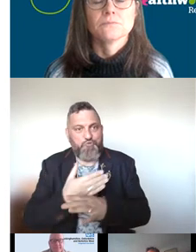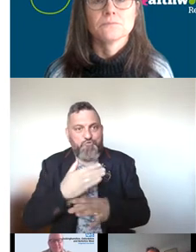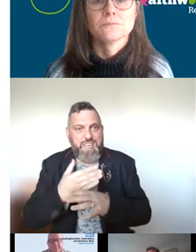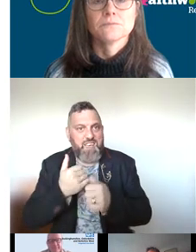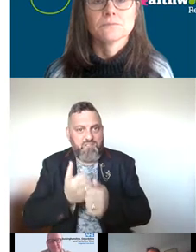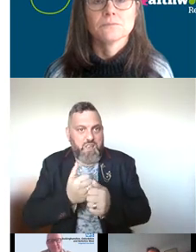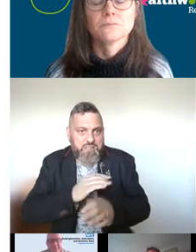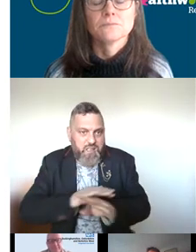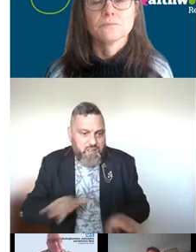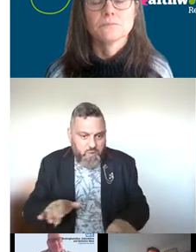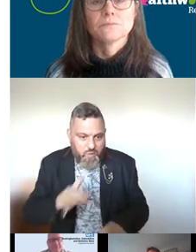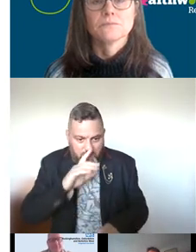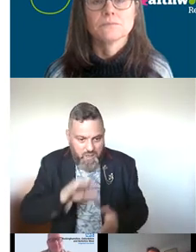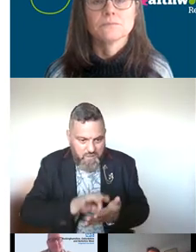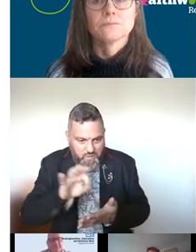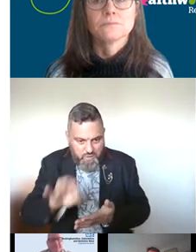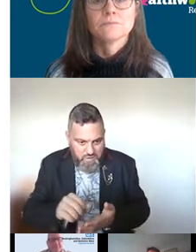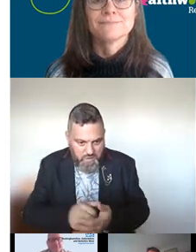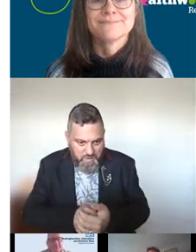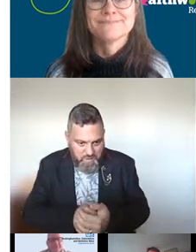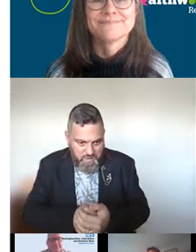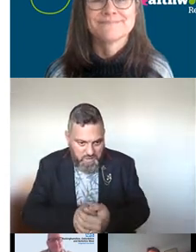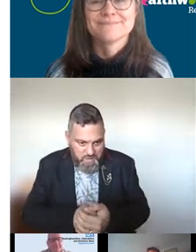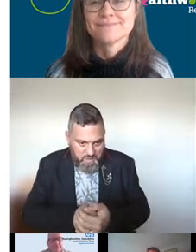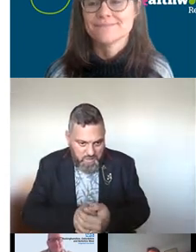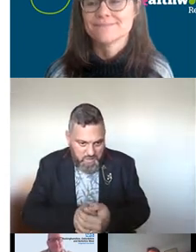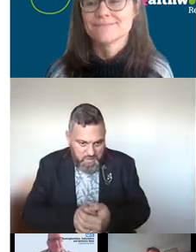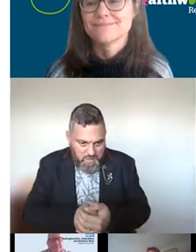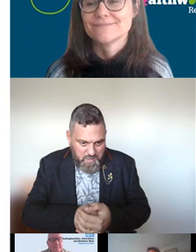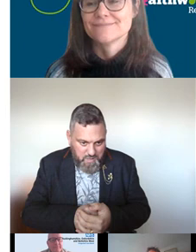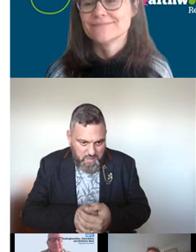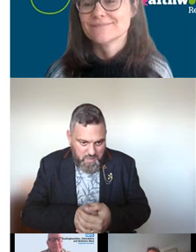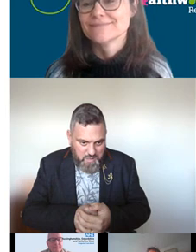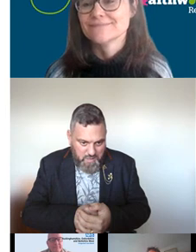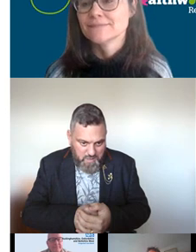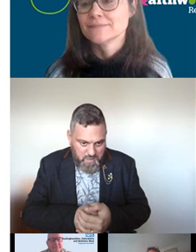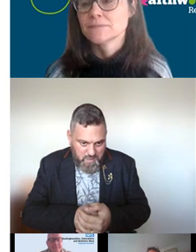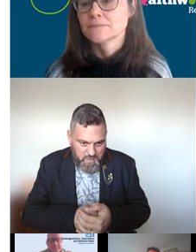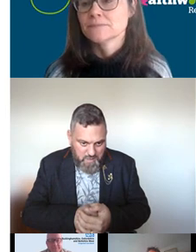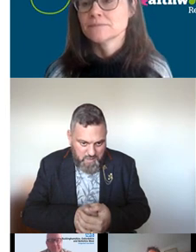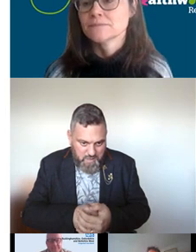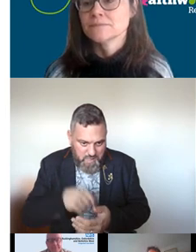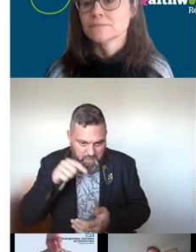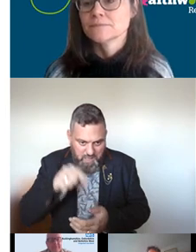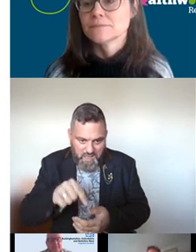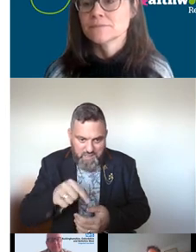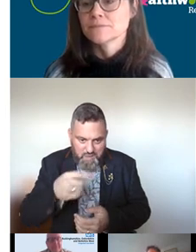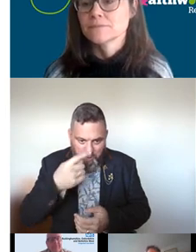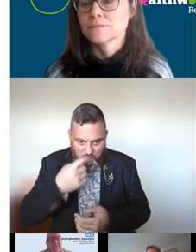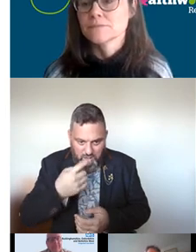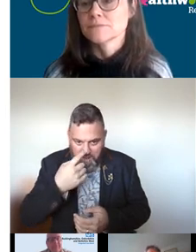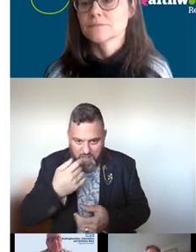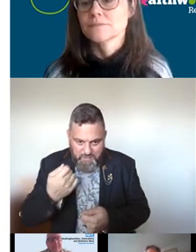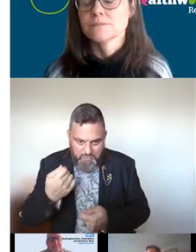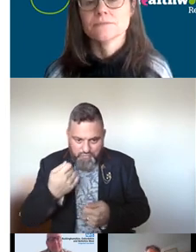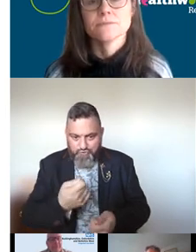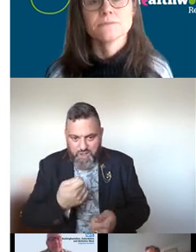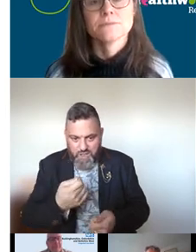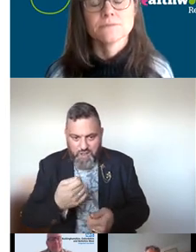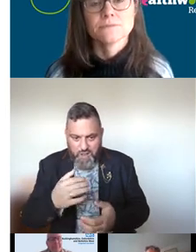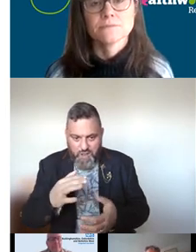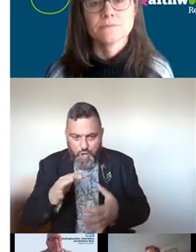the integration between sectors. I'm passionate about this because it's my life and my job. That's what can actually bring sort of